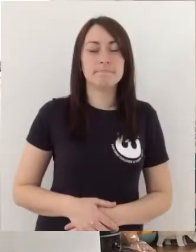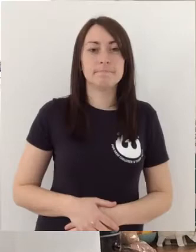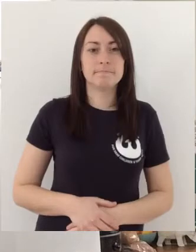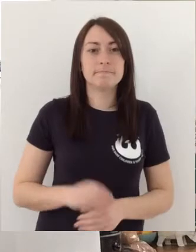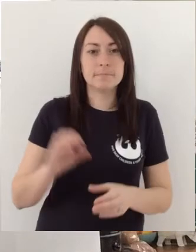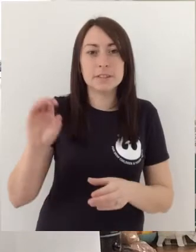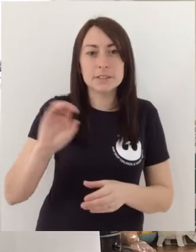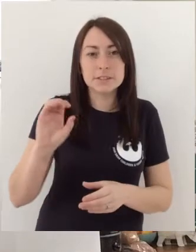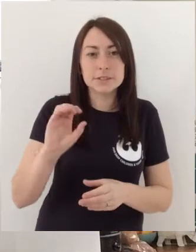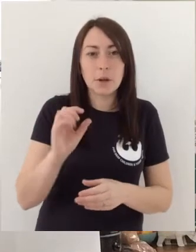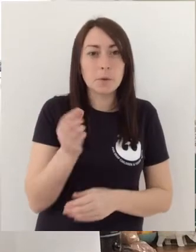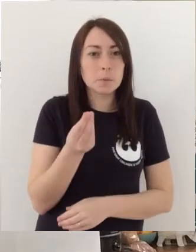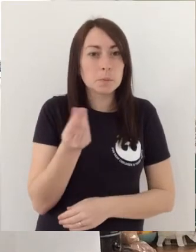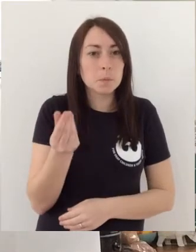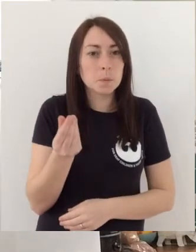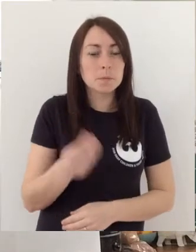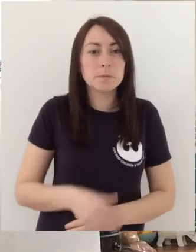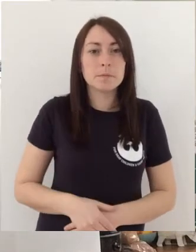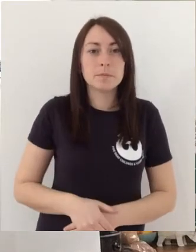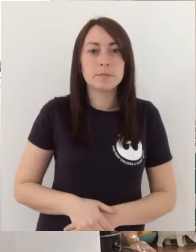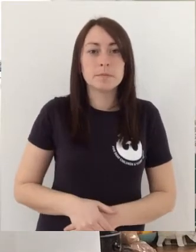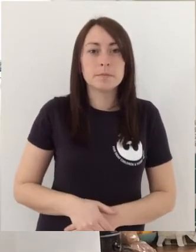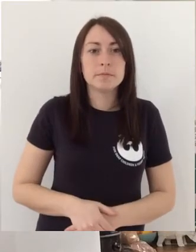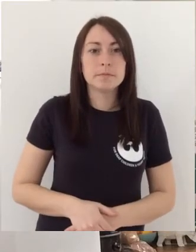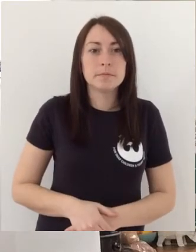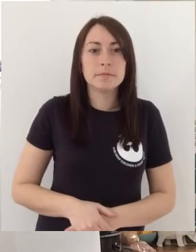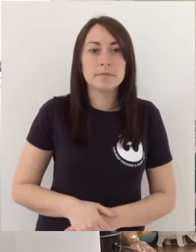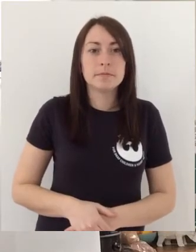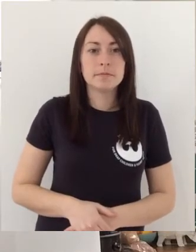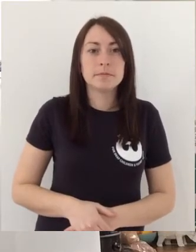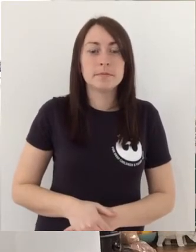I'm also just going to add a tiny bit of salt.